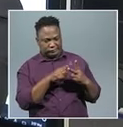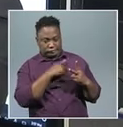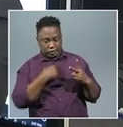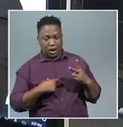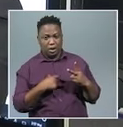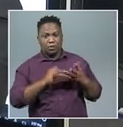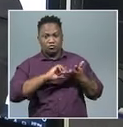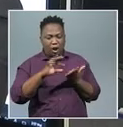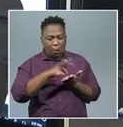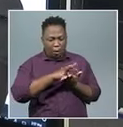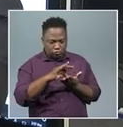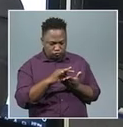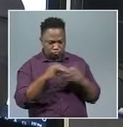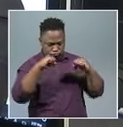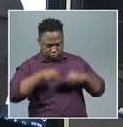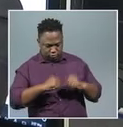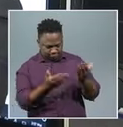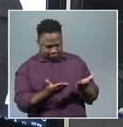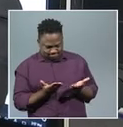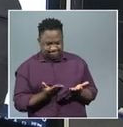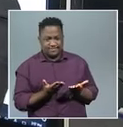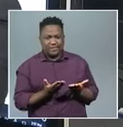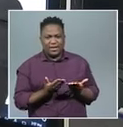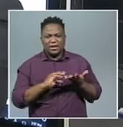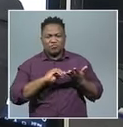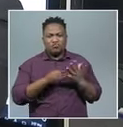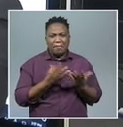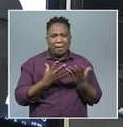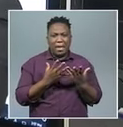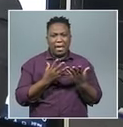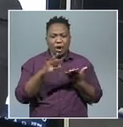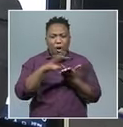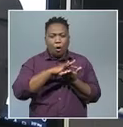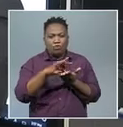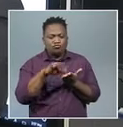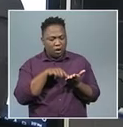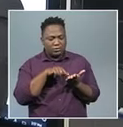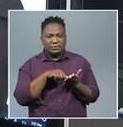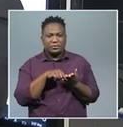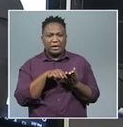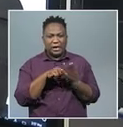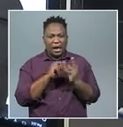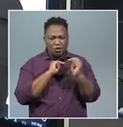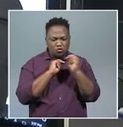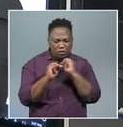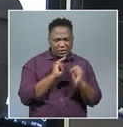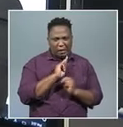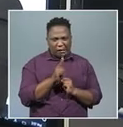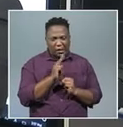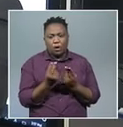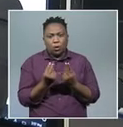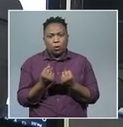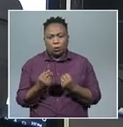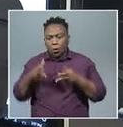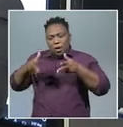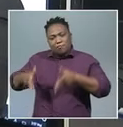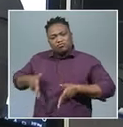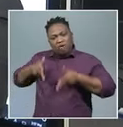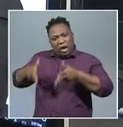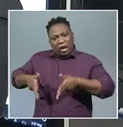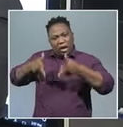basically to look at how to renegotiate contracts for new locomotives that are needed by the business.